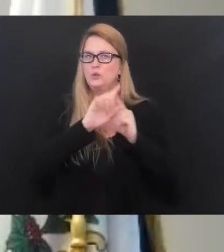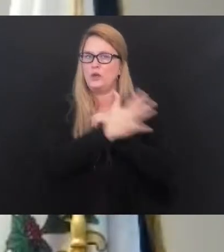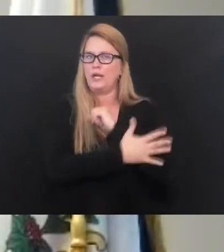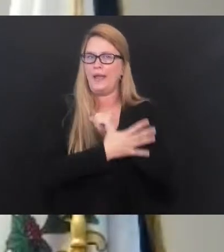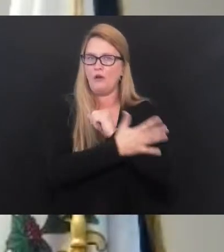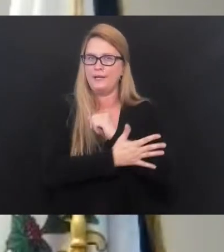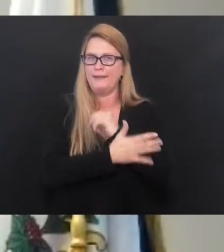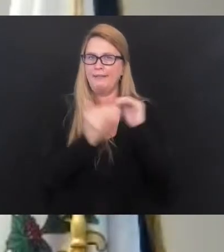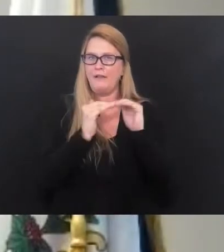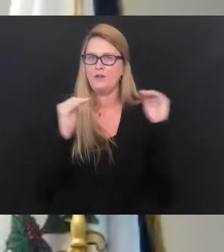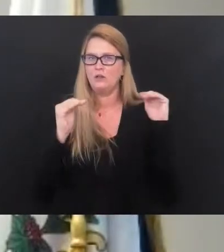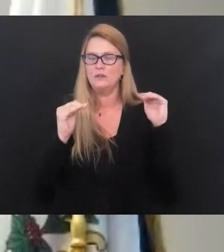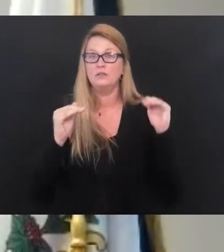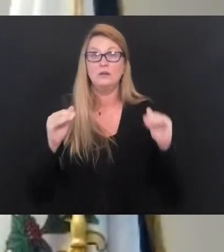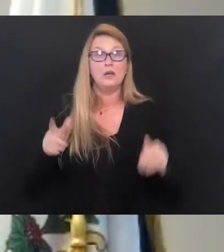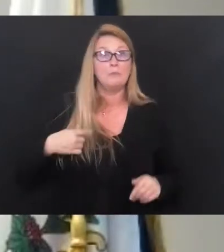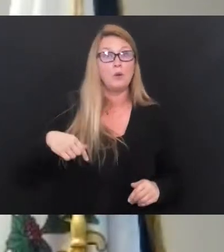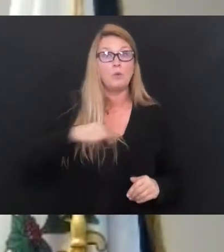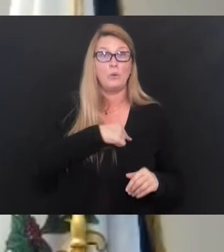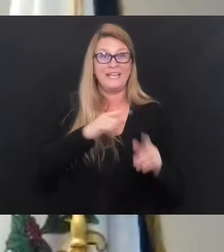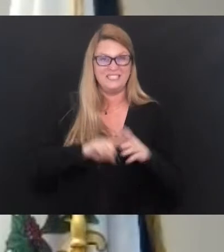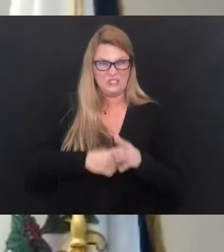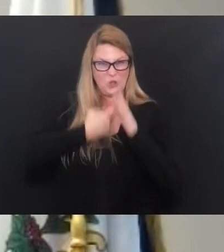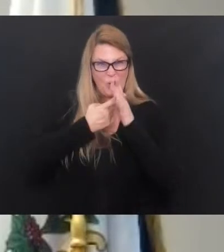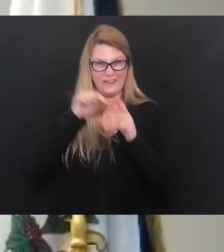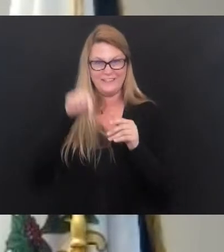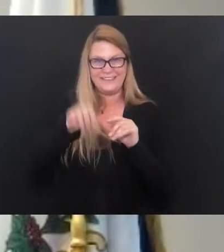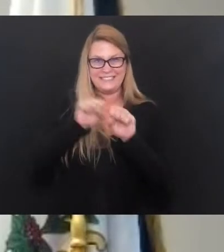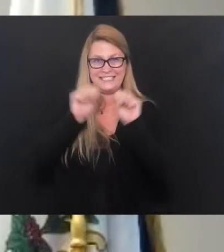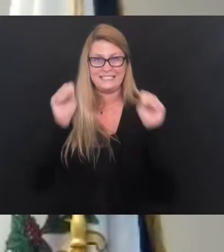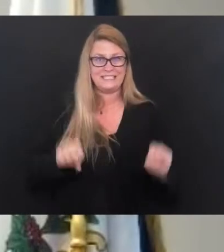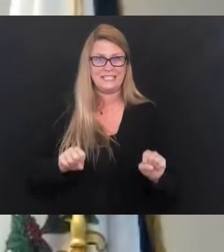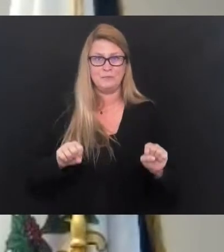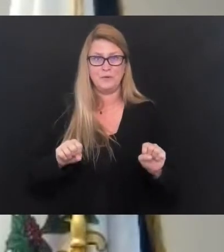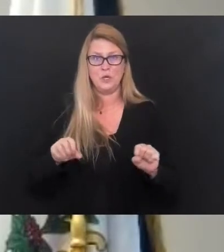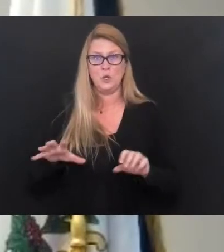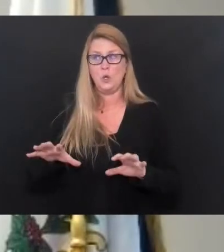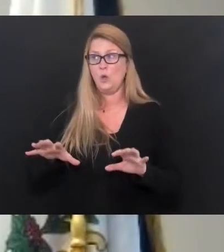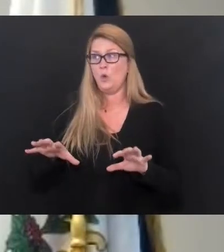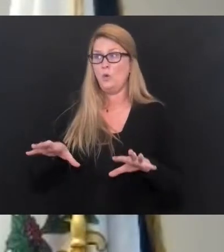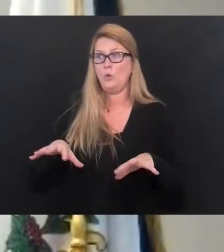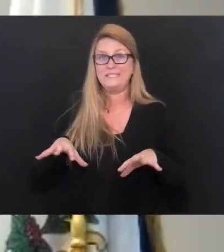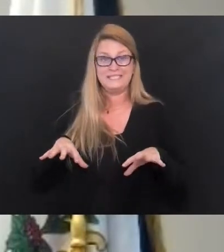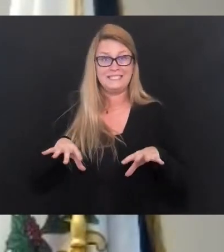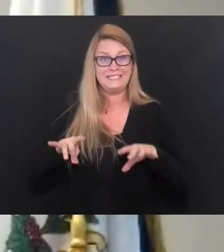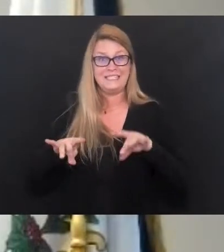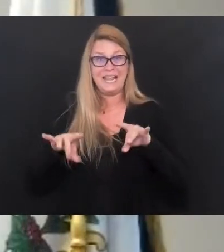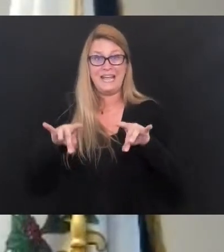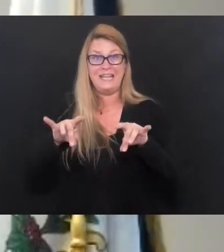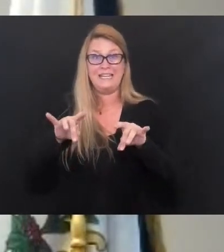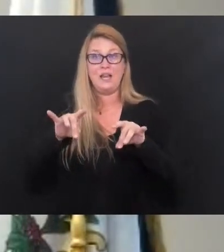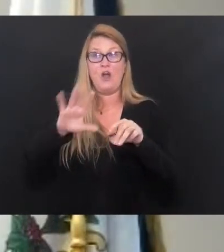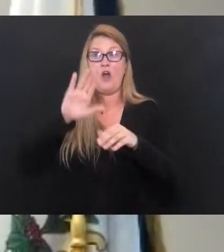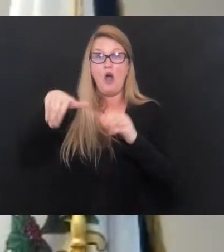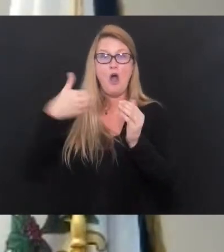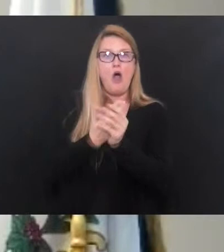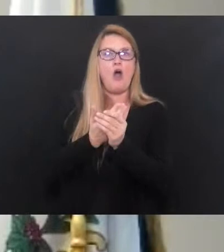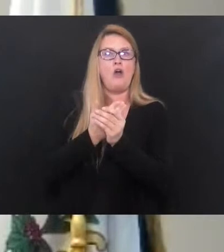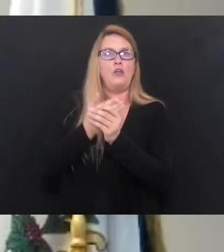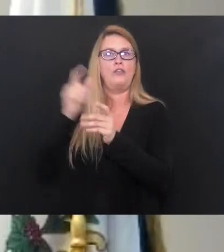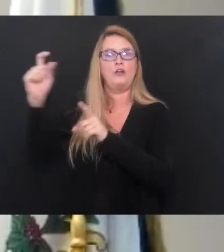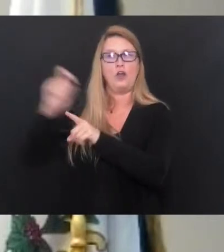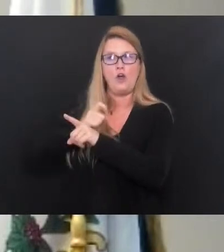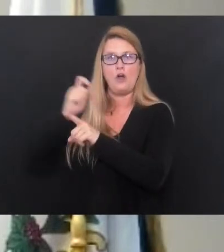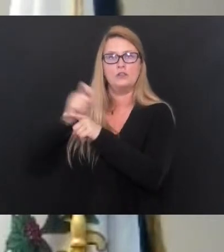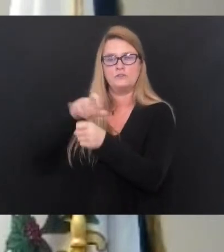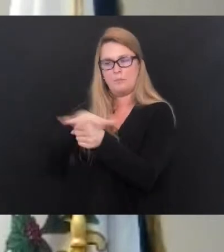reason that we implemented this system was really to take the thousands and thousands of phone calls to local health departments